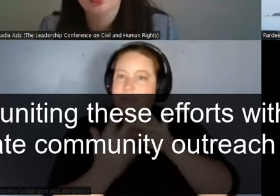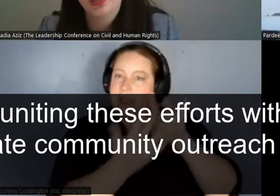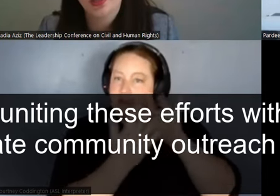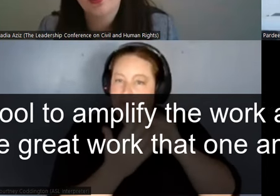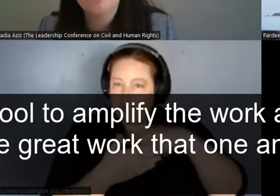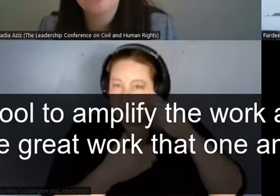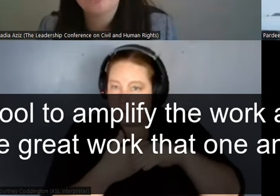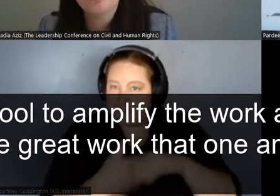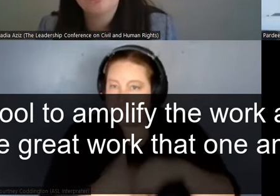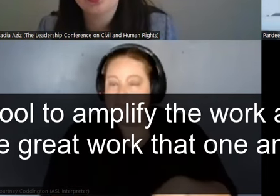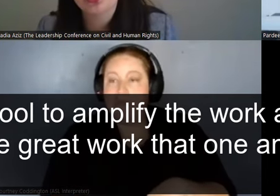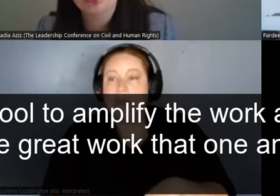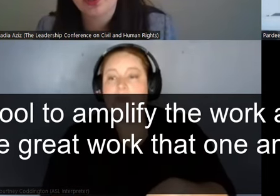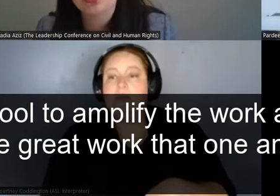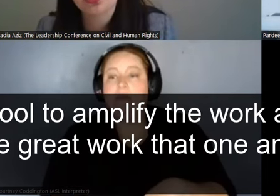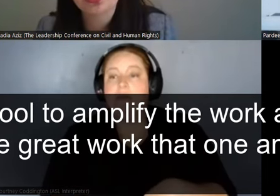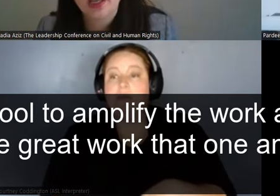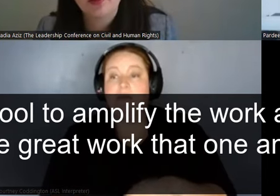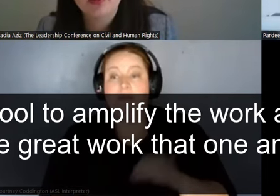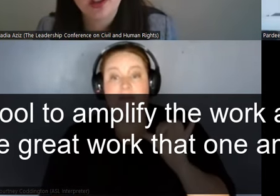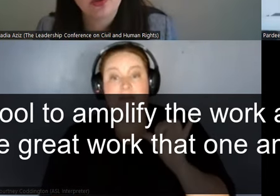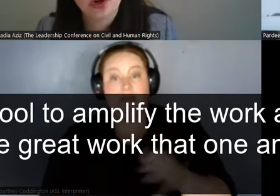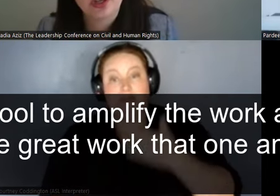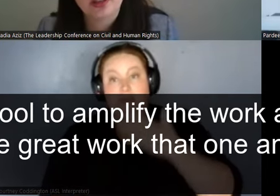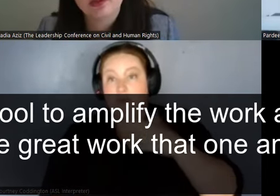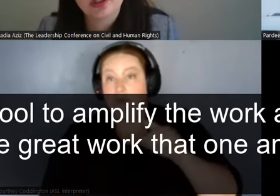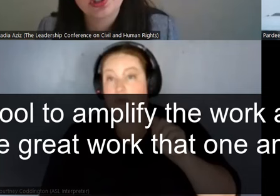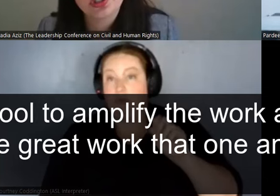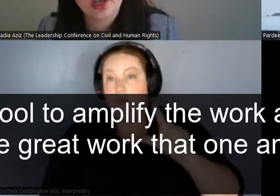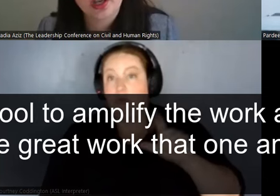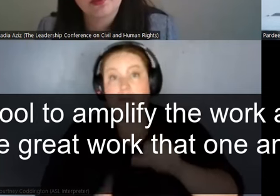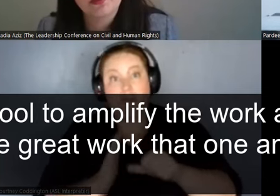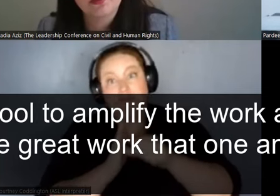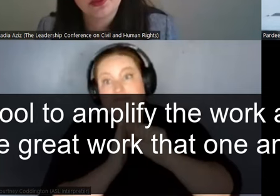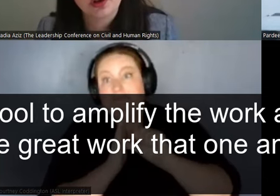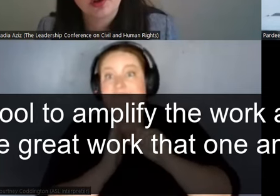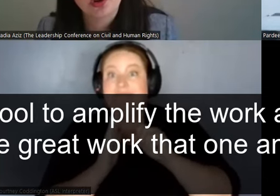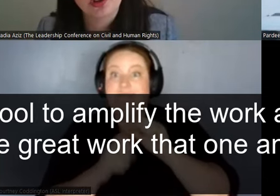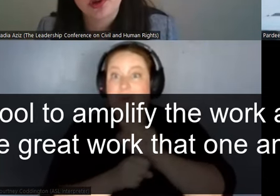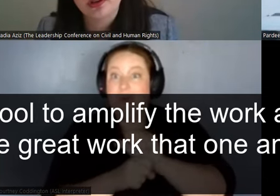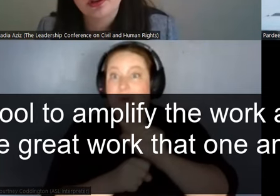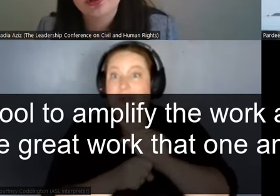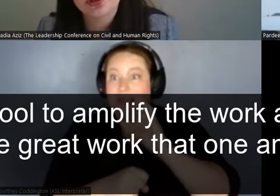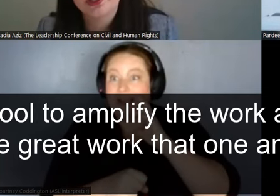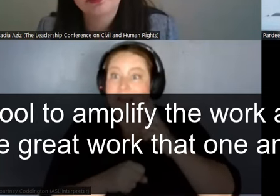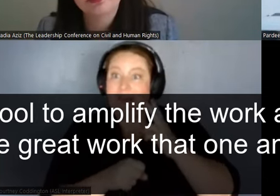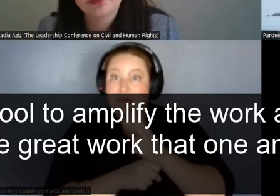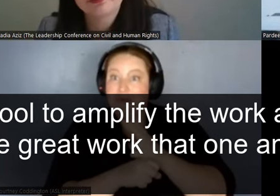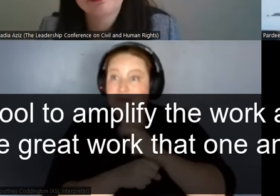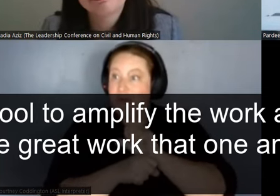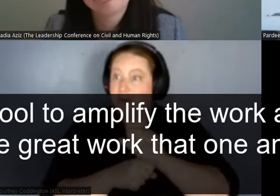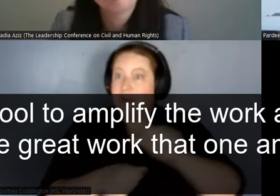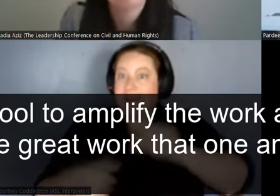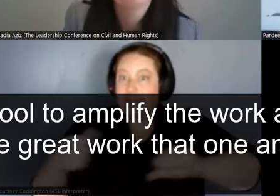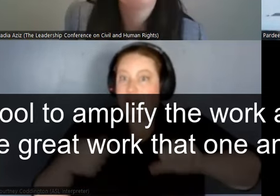Program would be a great tool to amplify the work and leverage the great work that one another are doing.